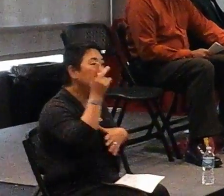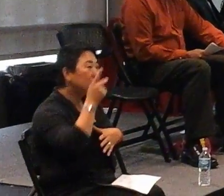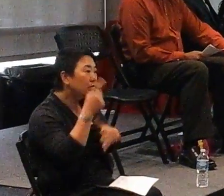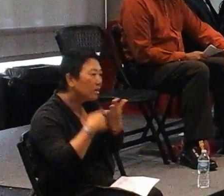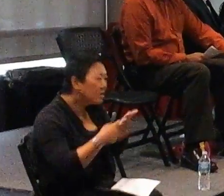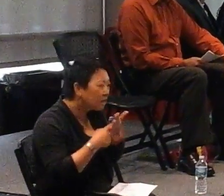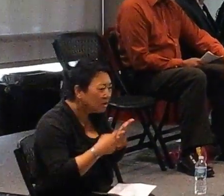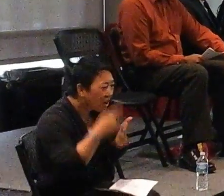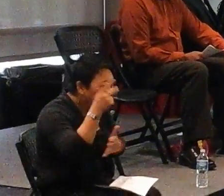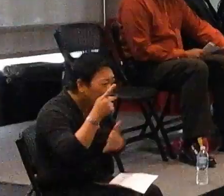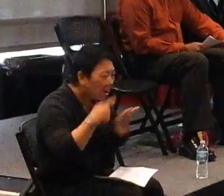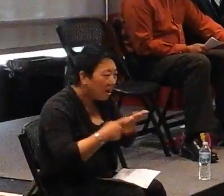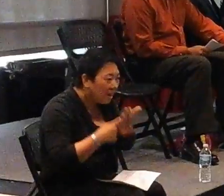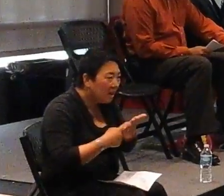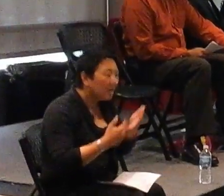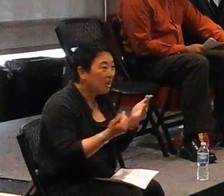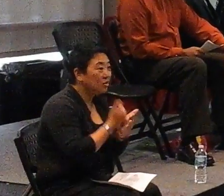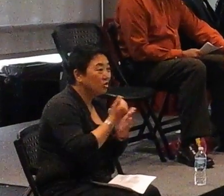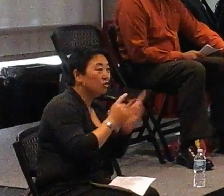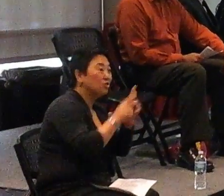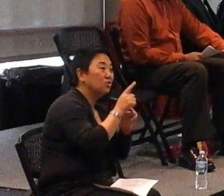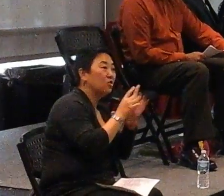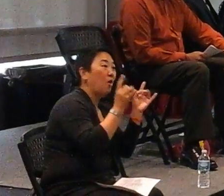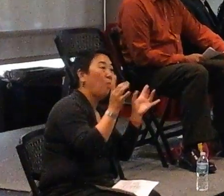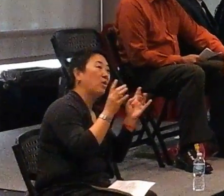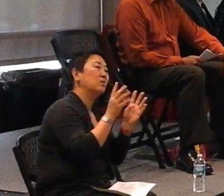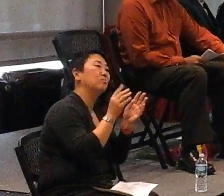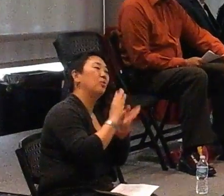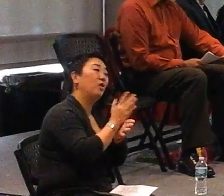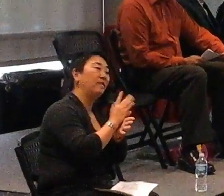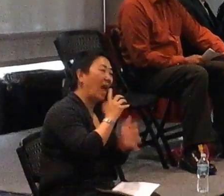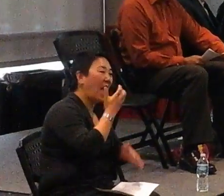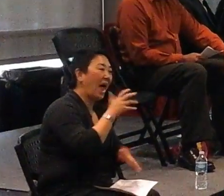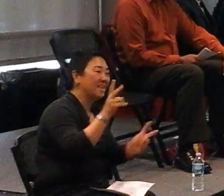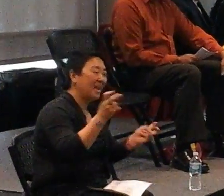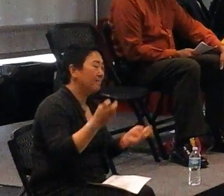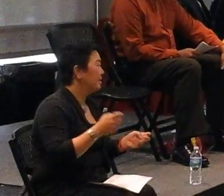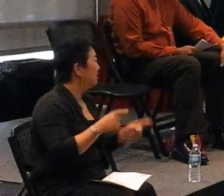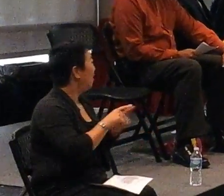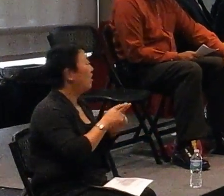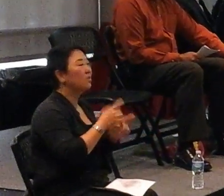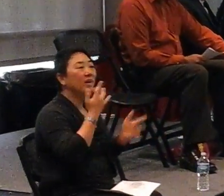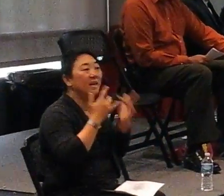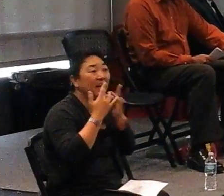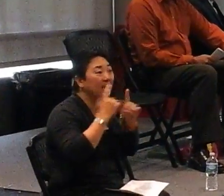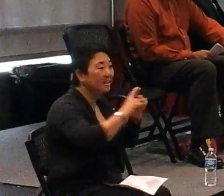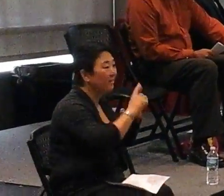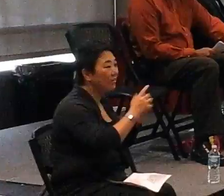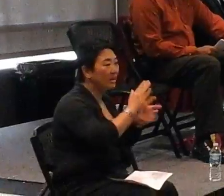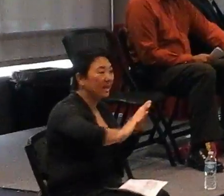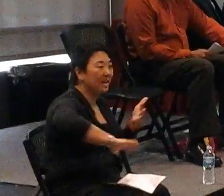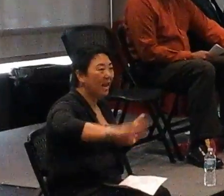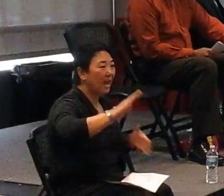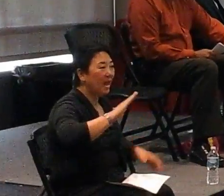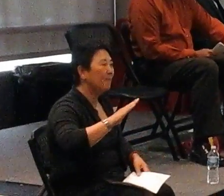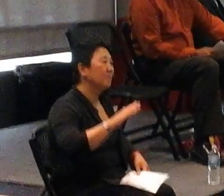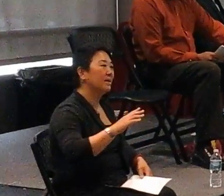philosophical discussions, the new Star Wars movie was a hot topic. Sampling campus eateries, the Burger